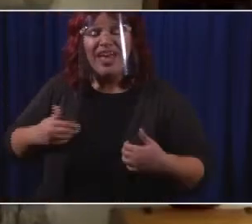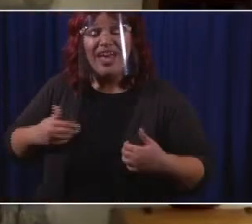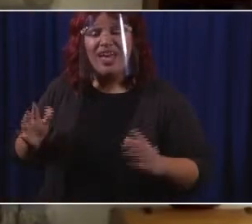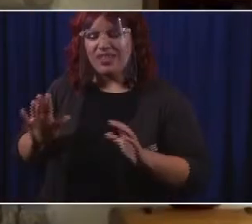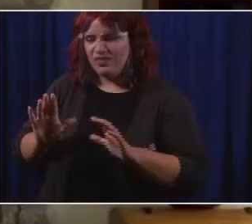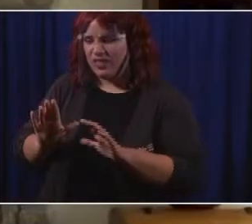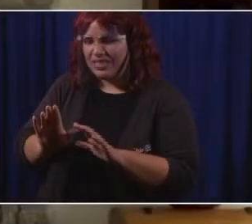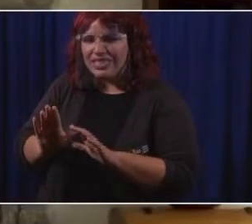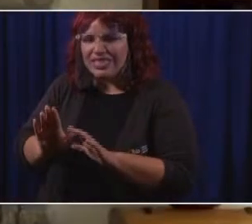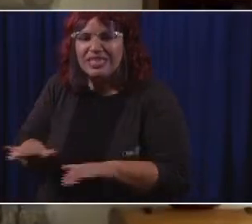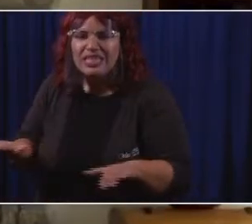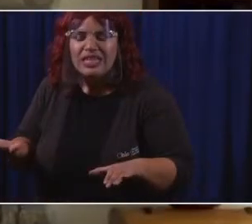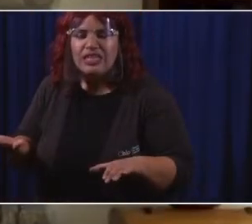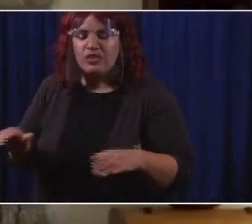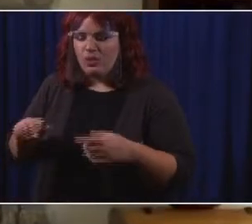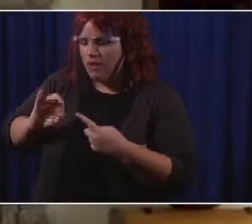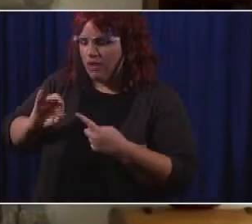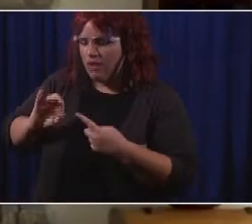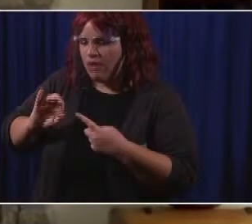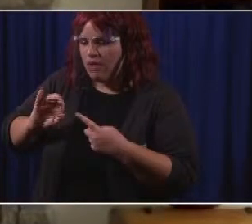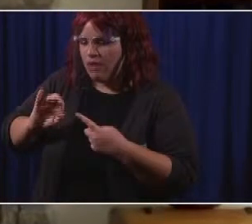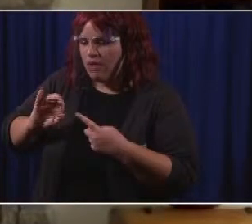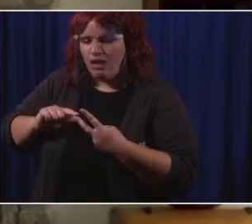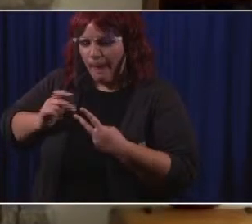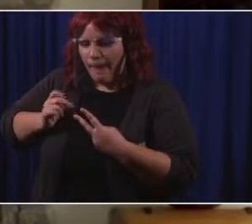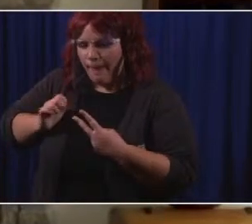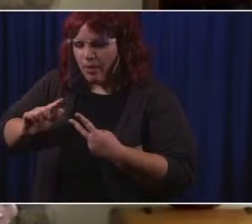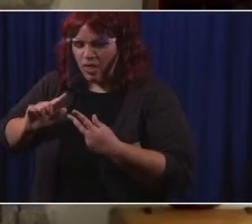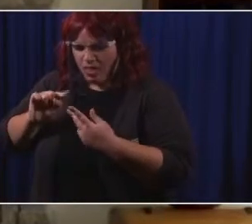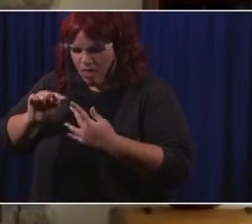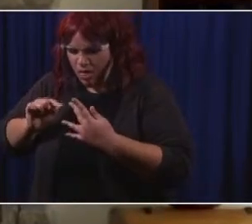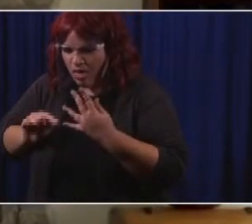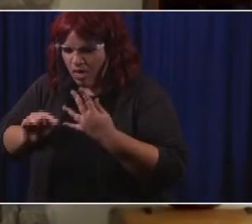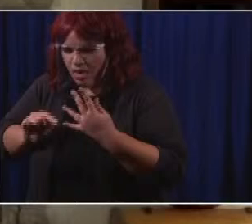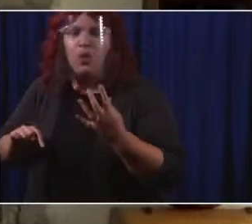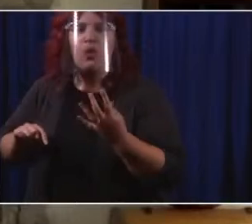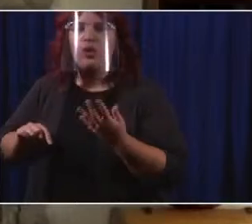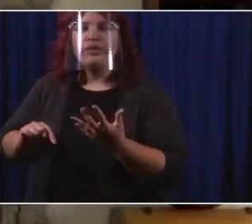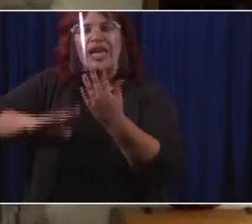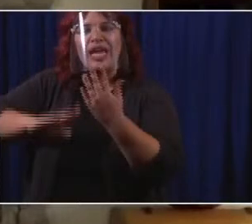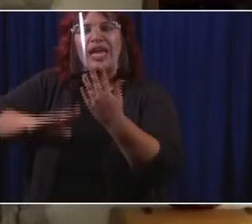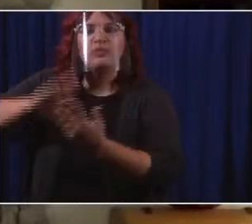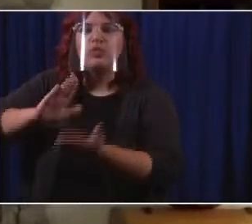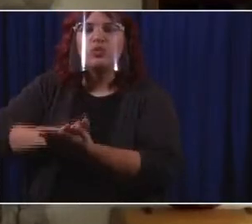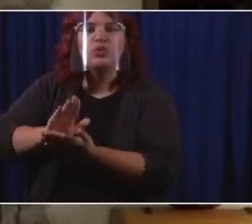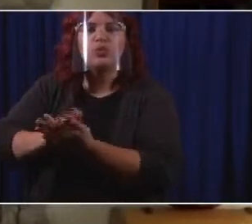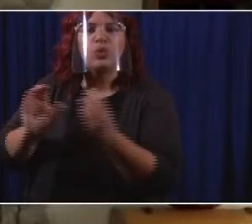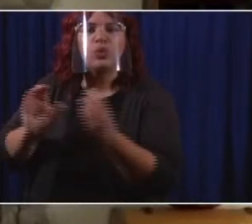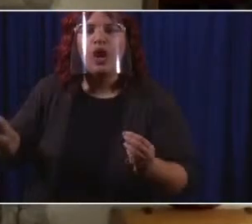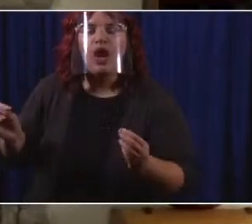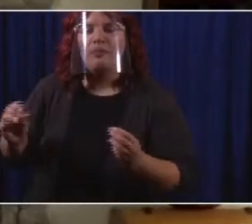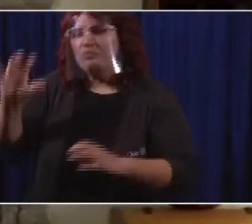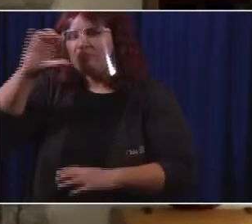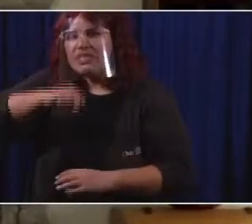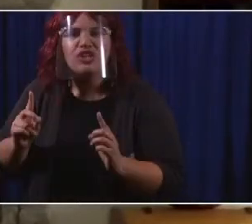March, April, lost a few months. They had remote, but they were certainly not in class.